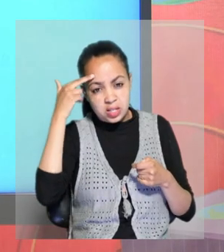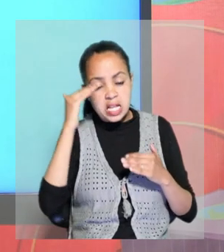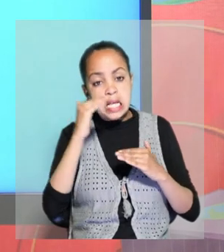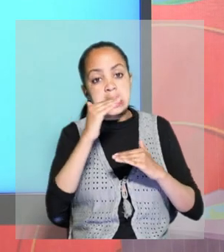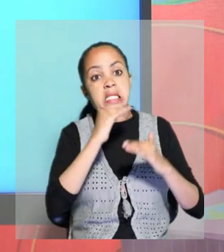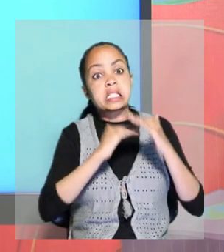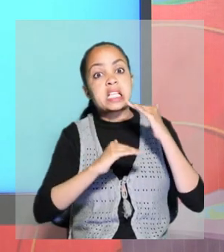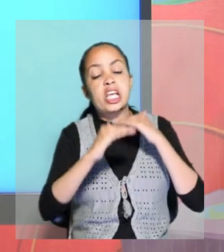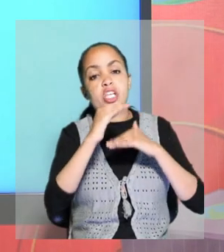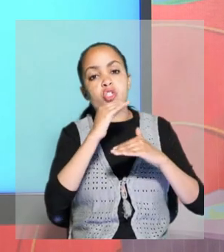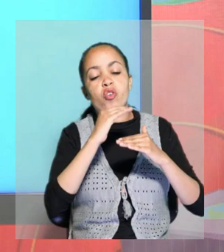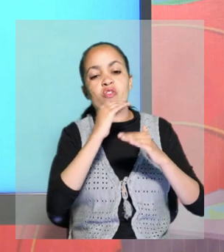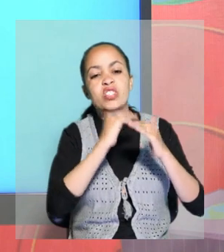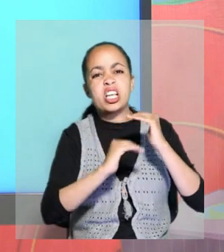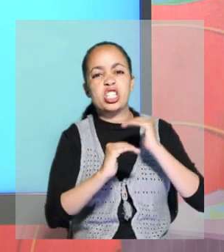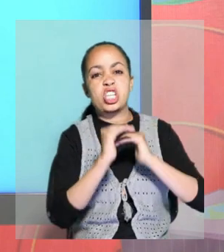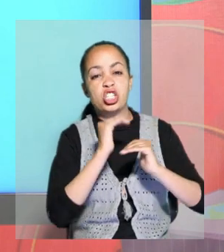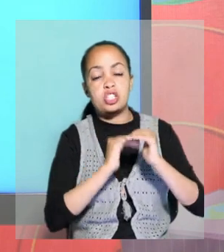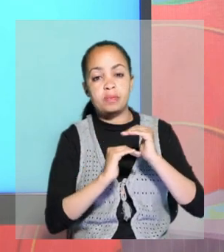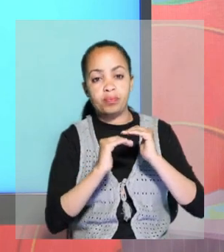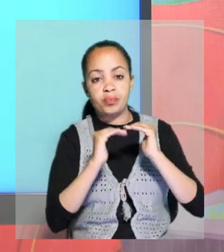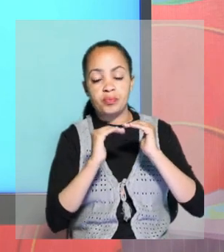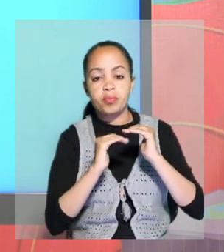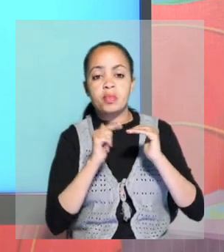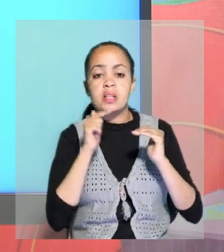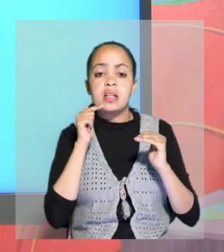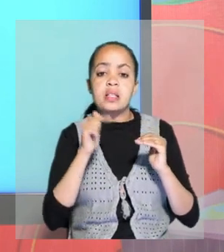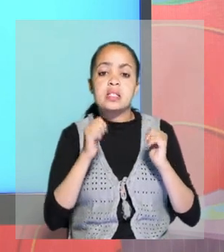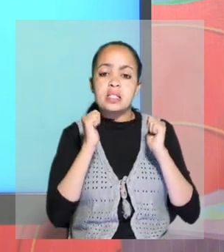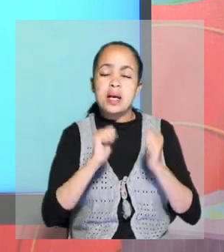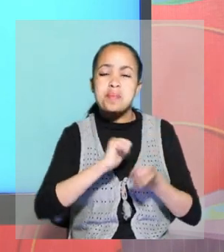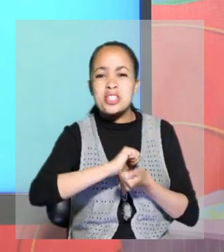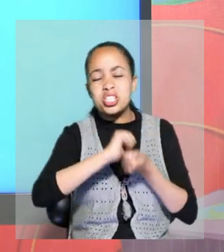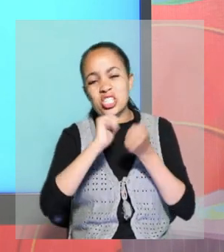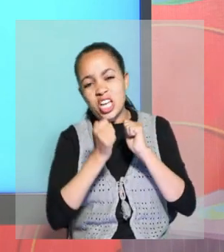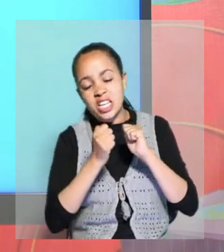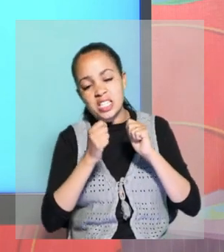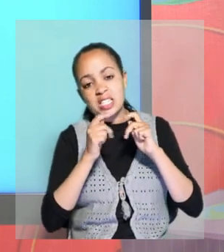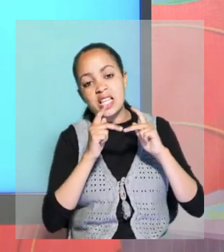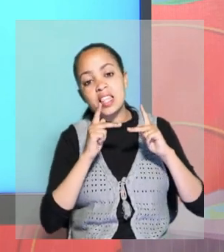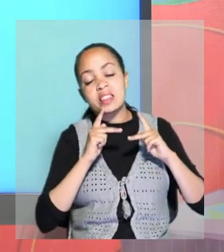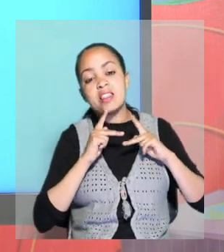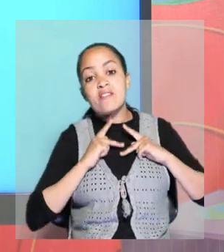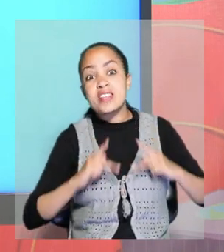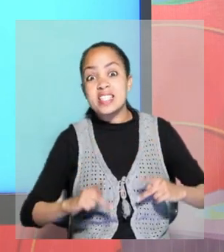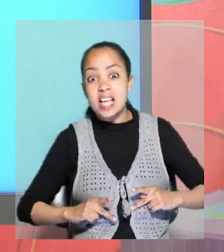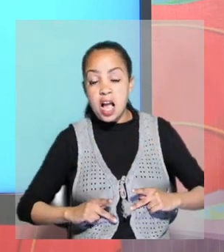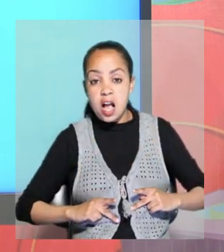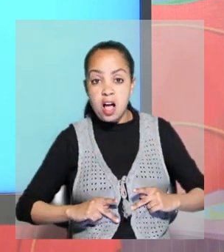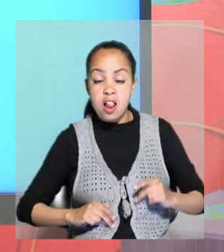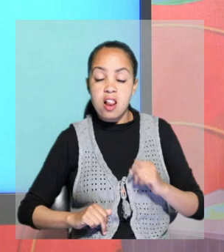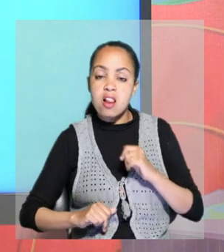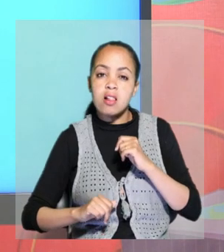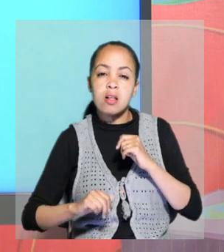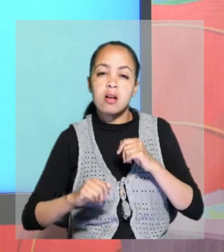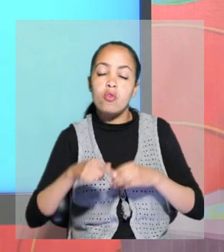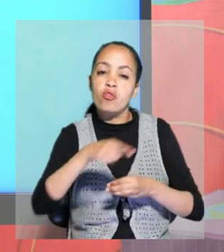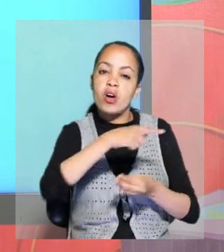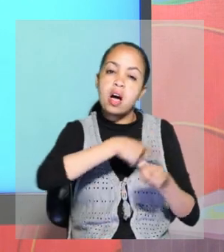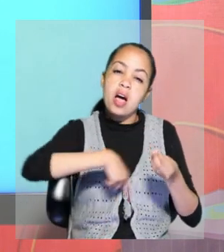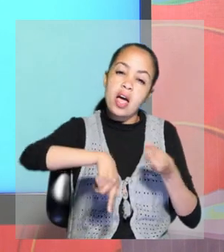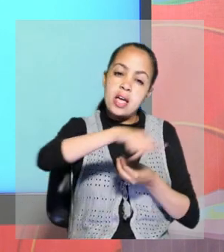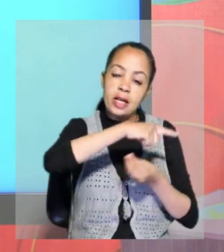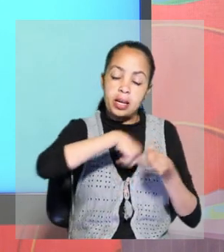of succession. Each serial stage of succession can be change a physical factor of an area for the